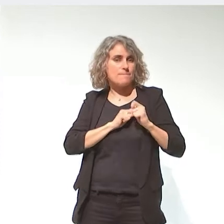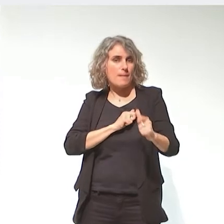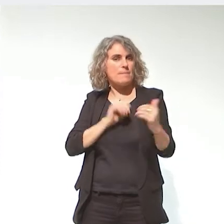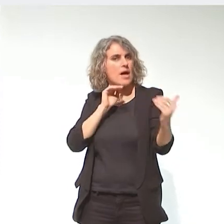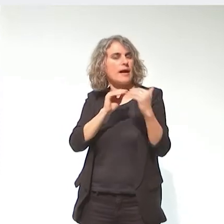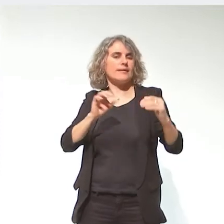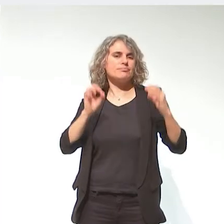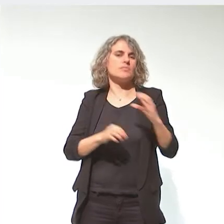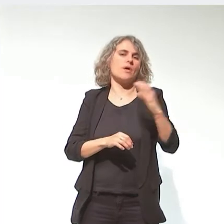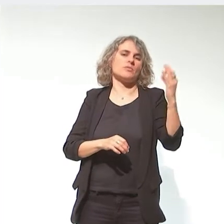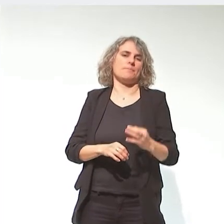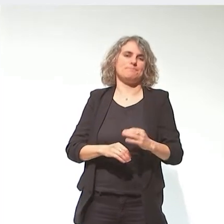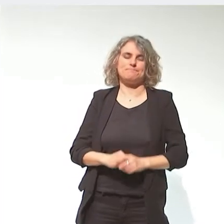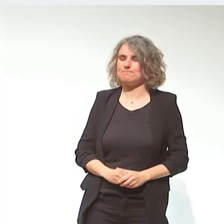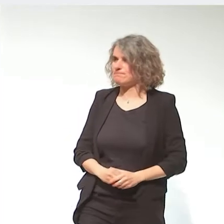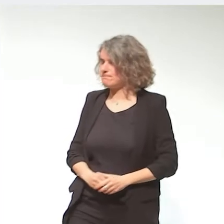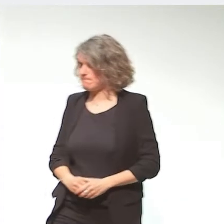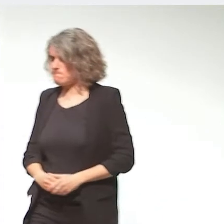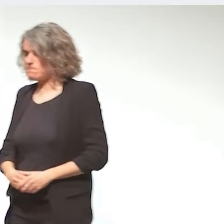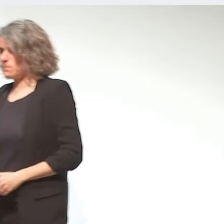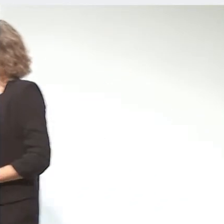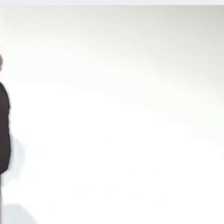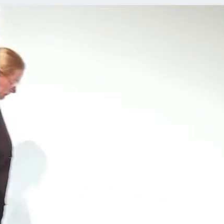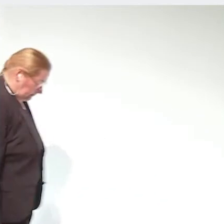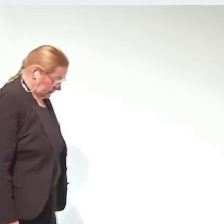by the UN. Things need to be an equal